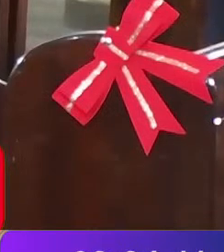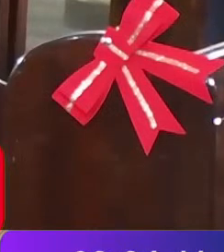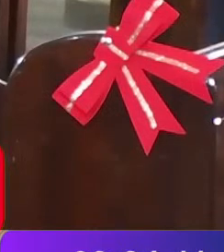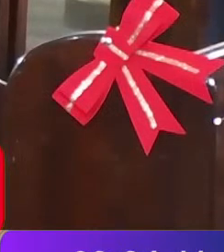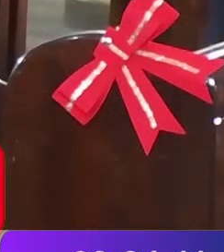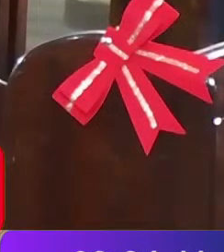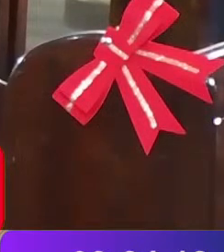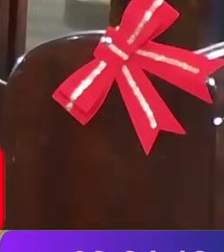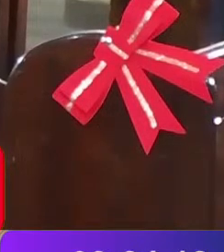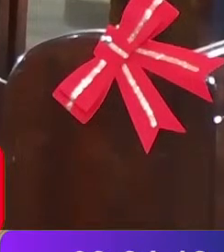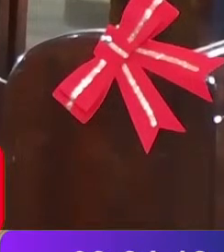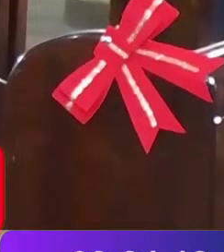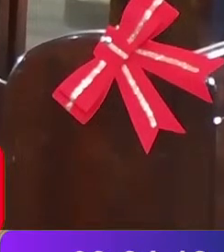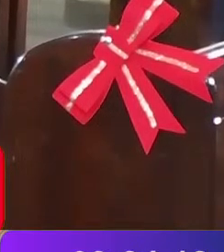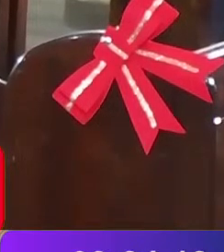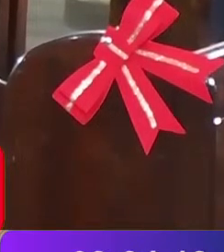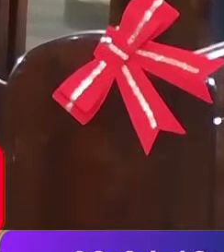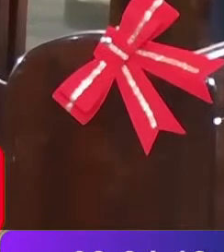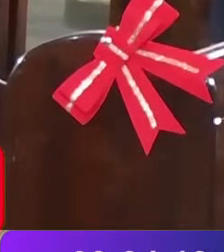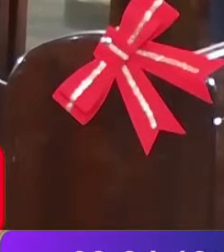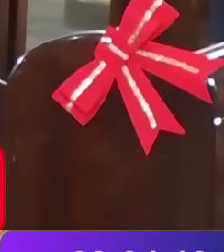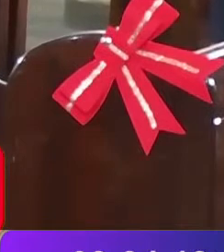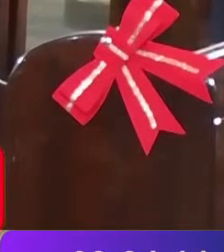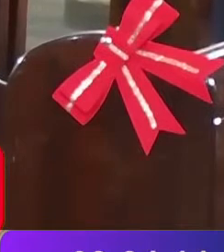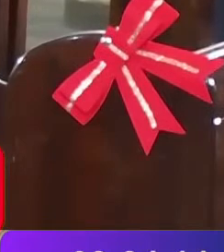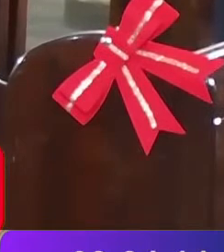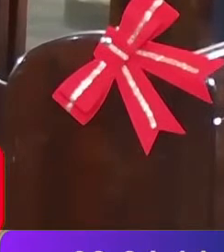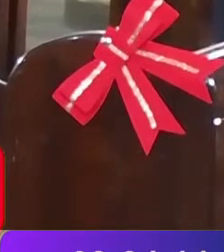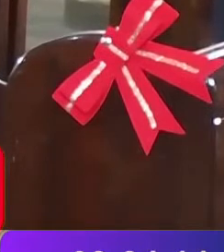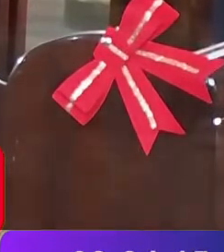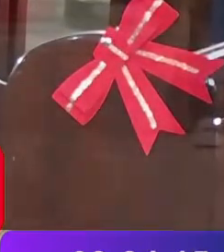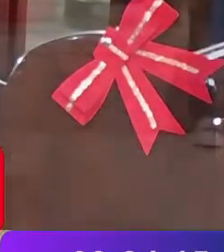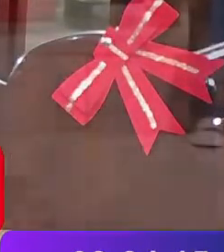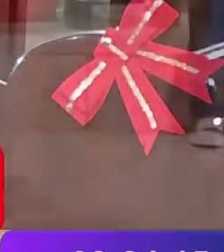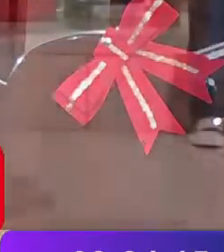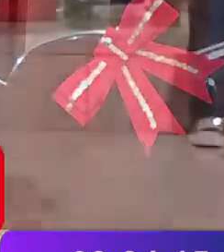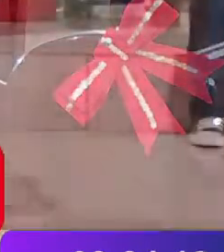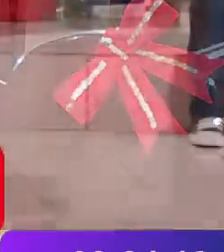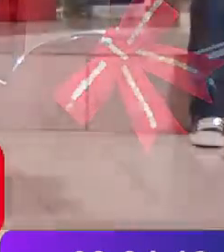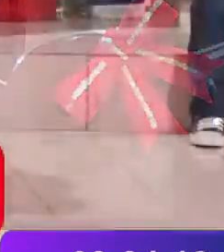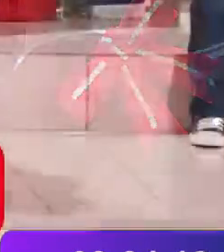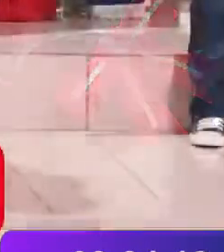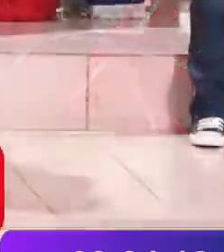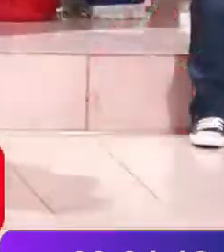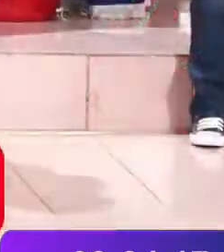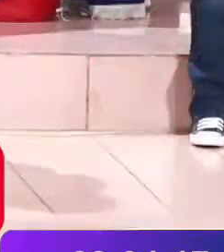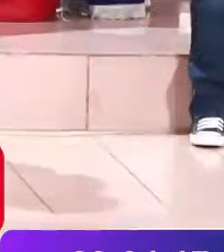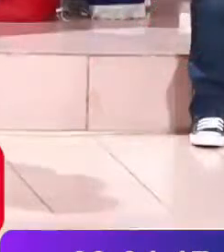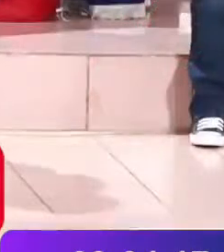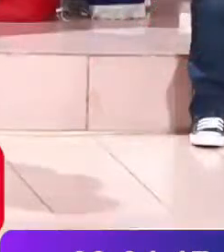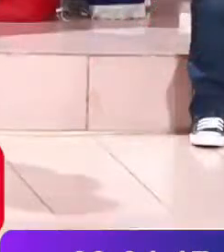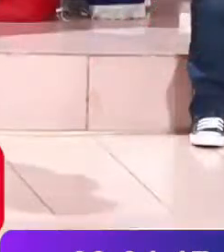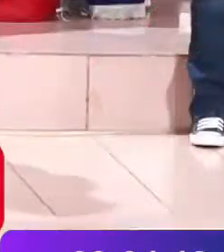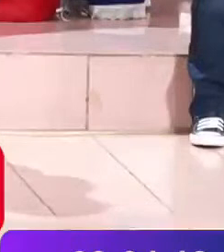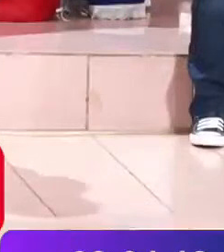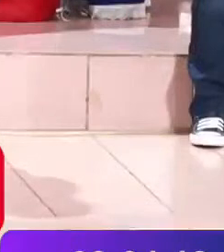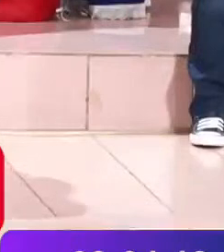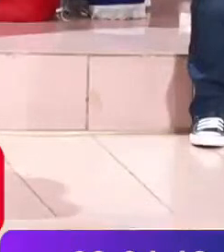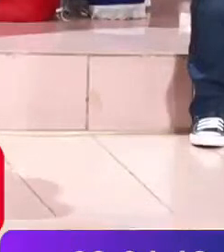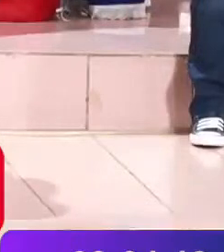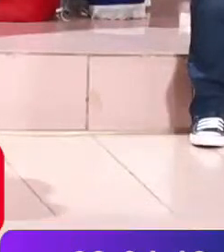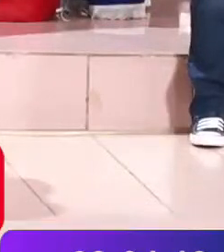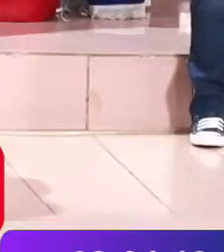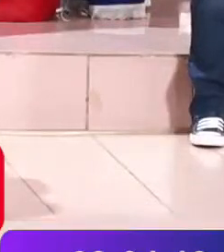welcome you. Even in this year, Master, we pray the Lord you take us through, O God, in the name of Jesus